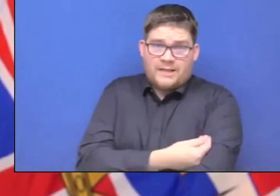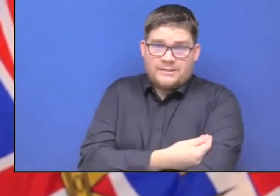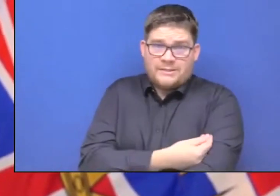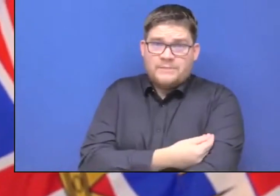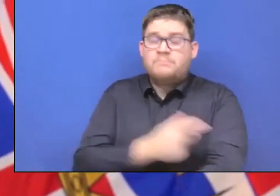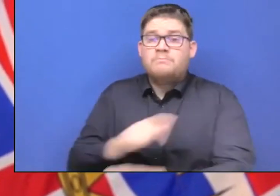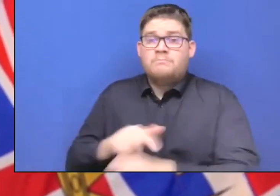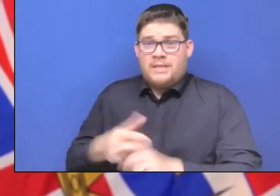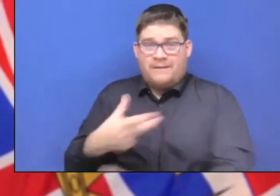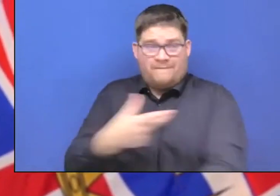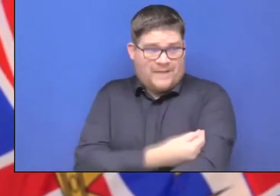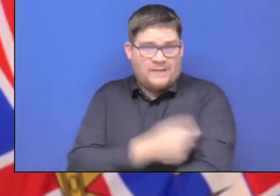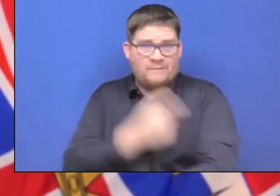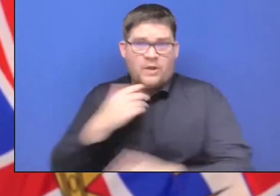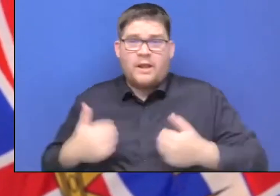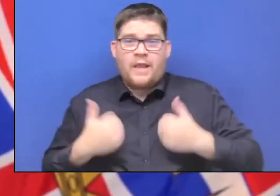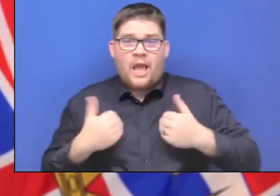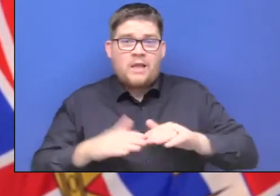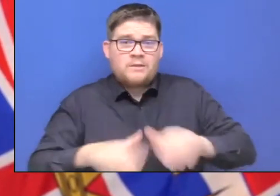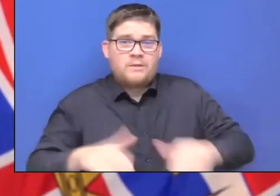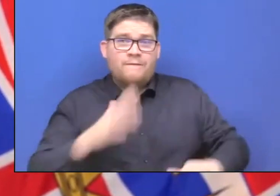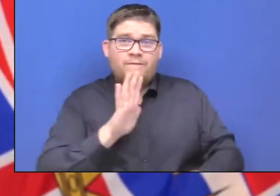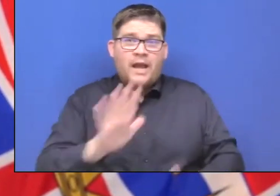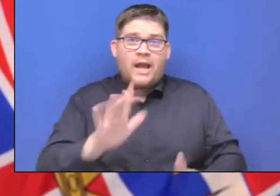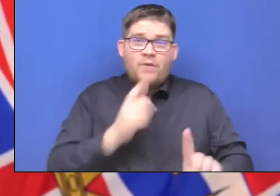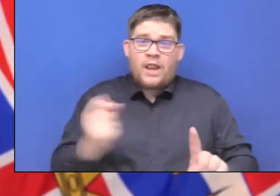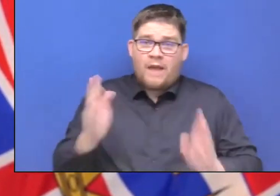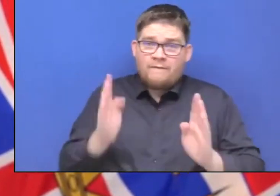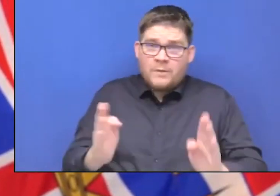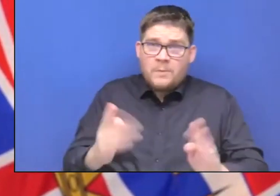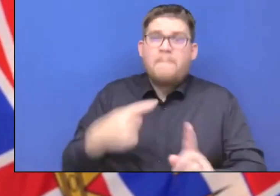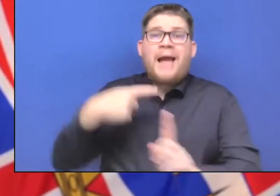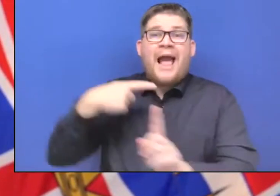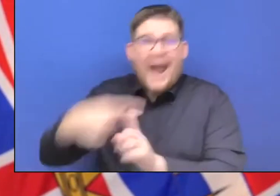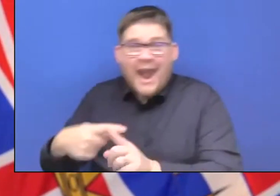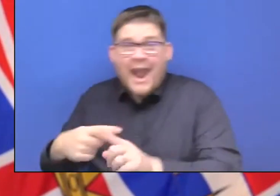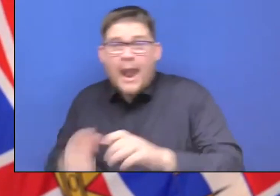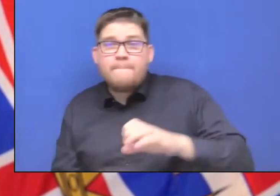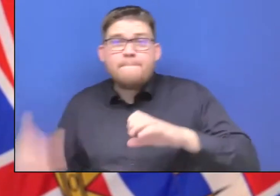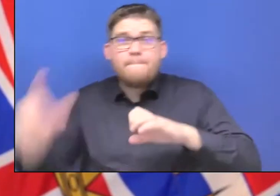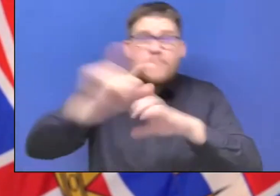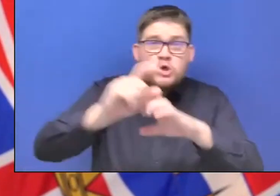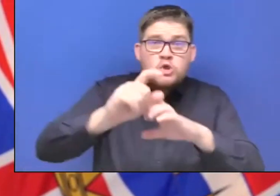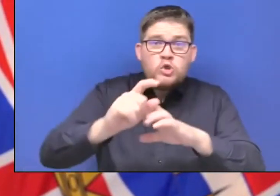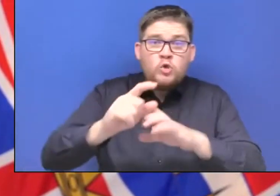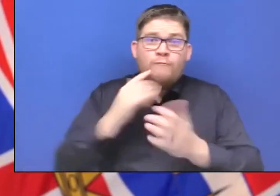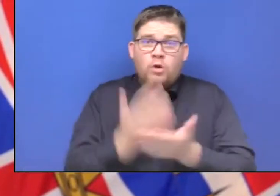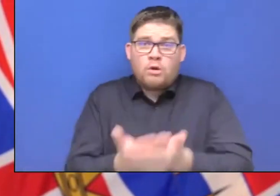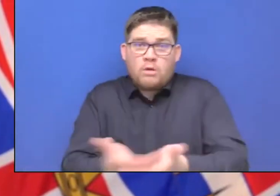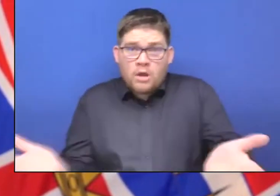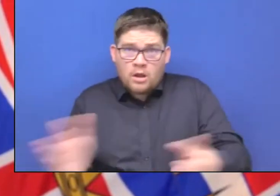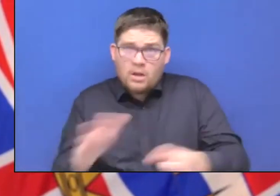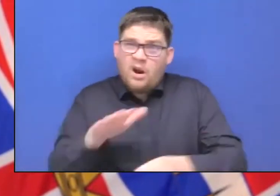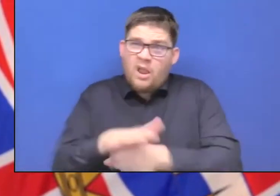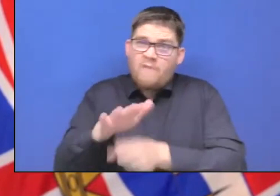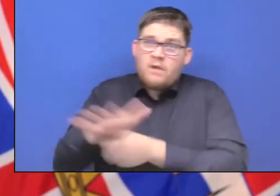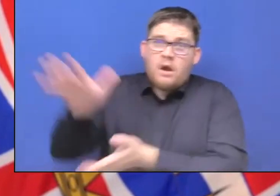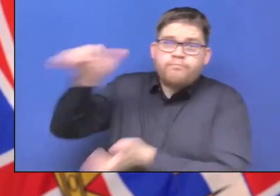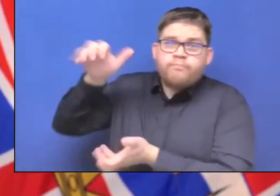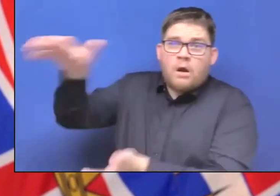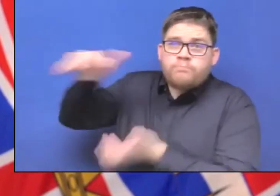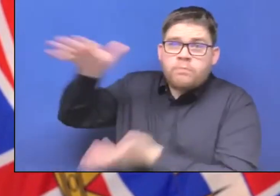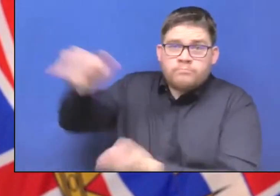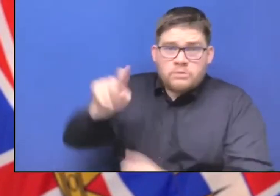in similar locations? Do we have enough vaccine to manage both groups at the same time? Could boosters